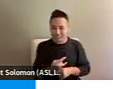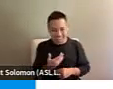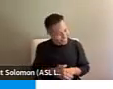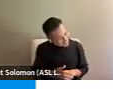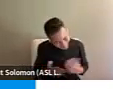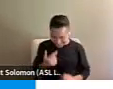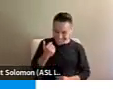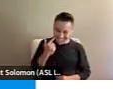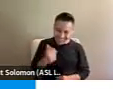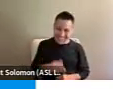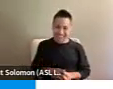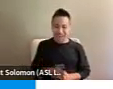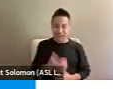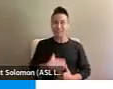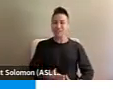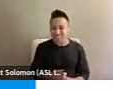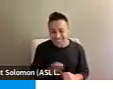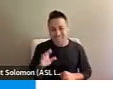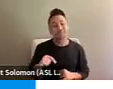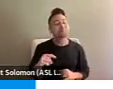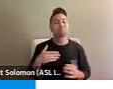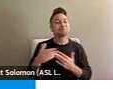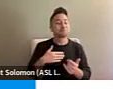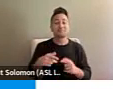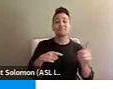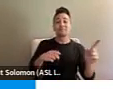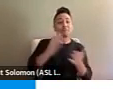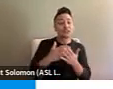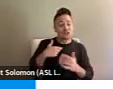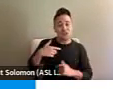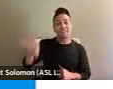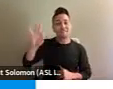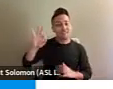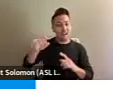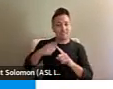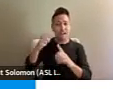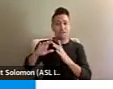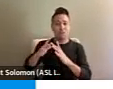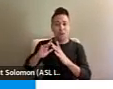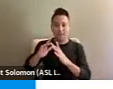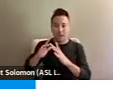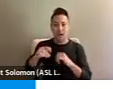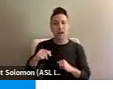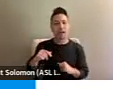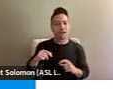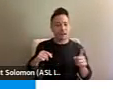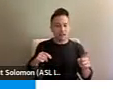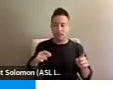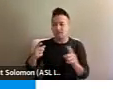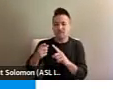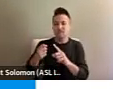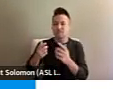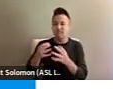So I found that on a website, one of free picture